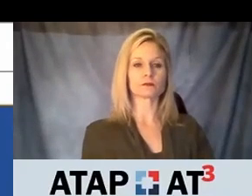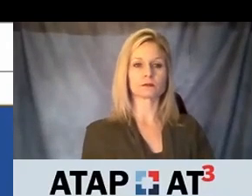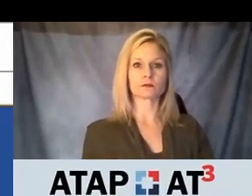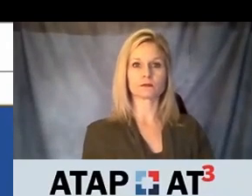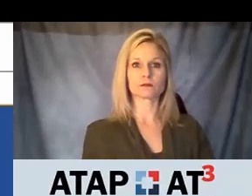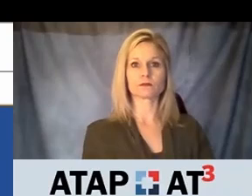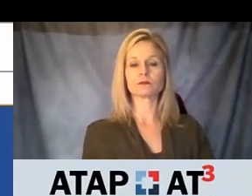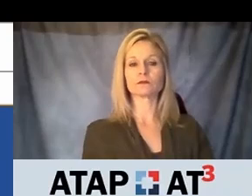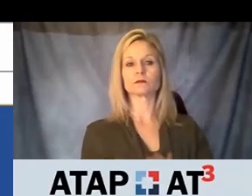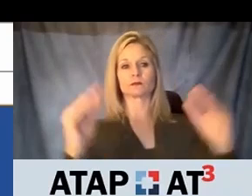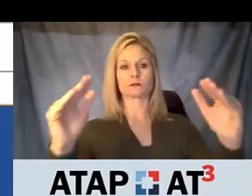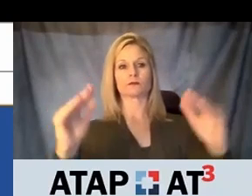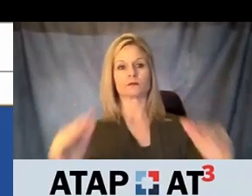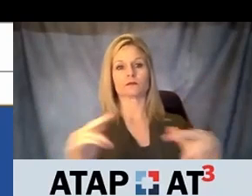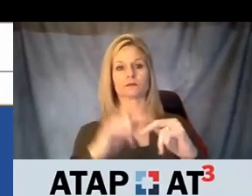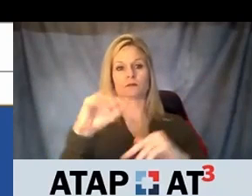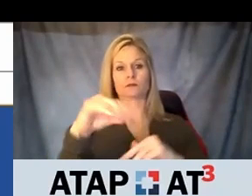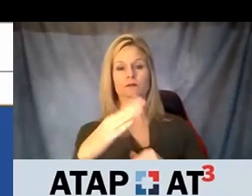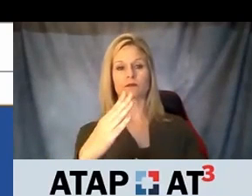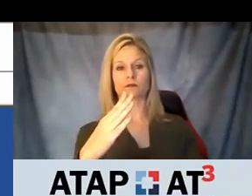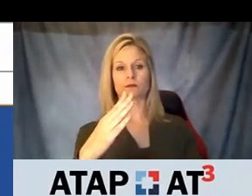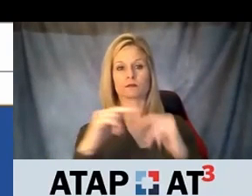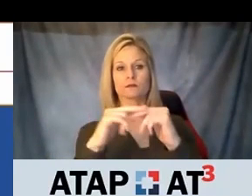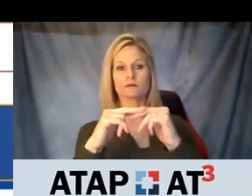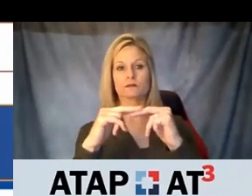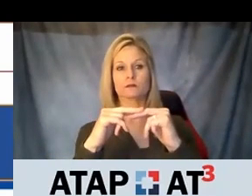And let's go to the next slide, please.